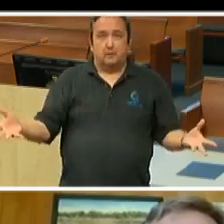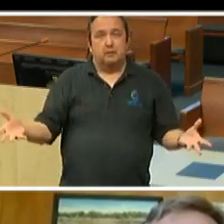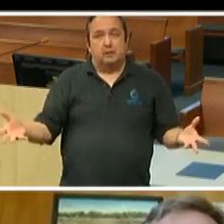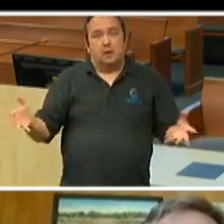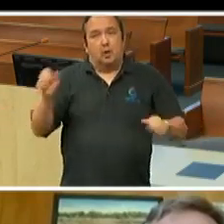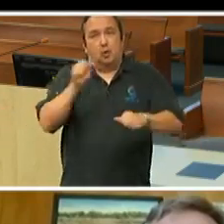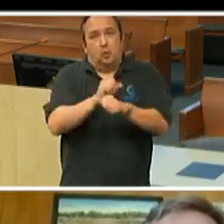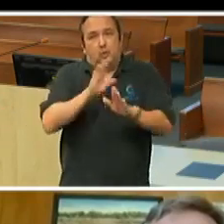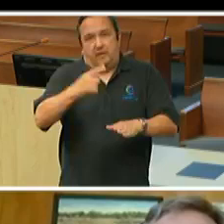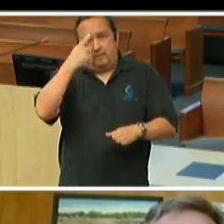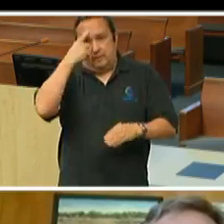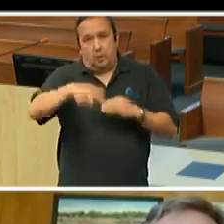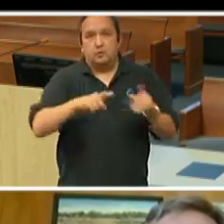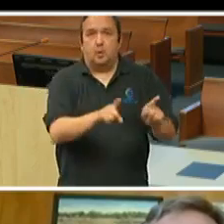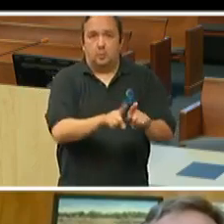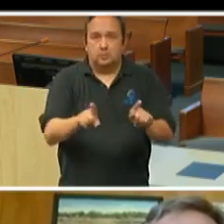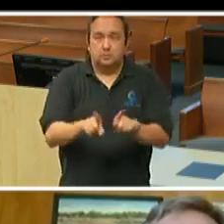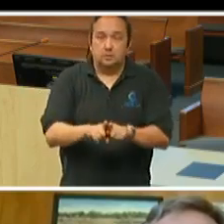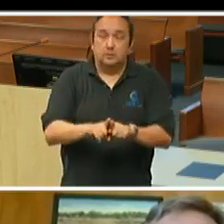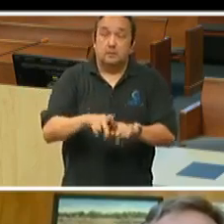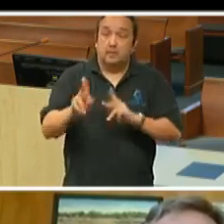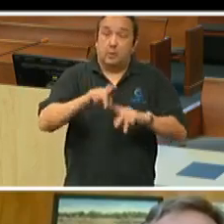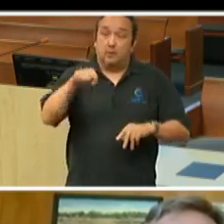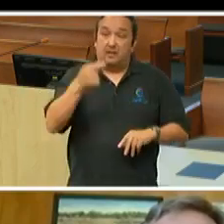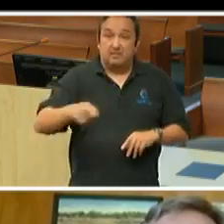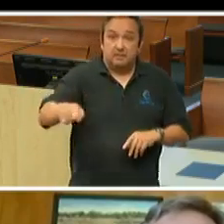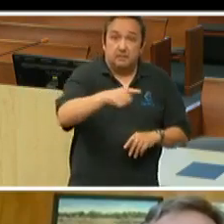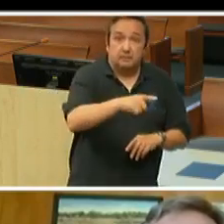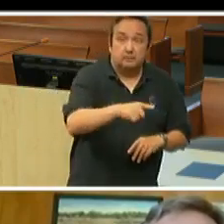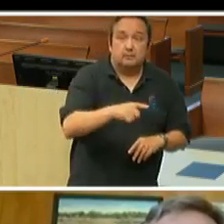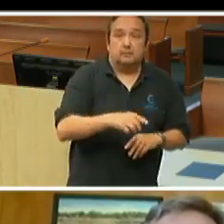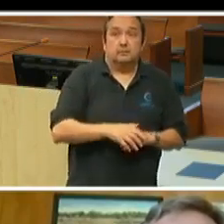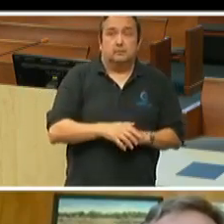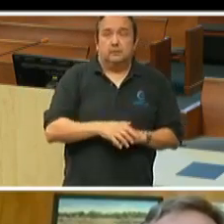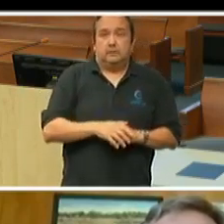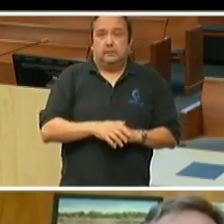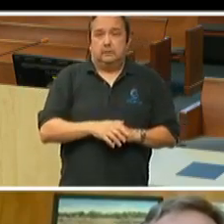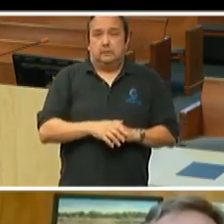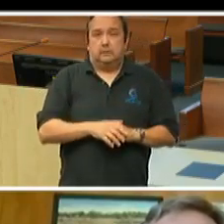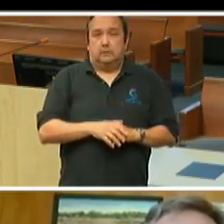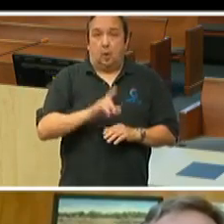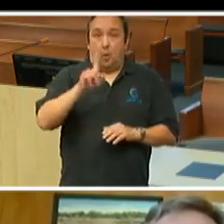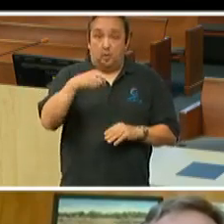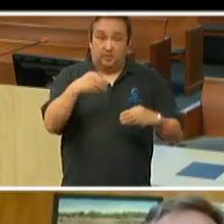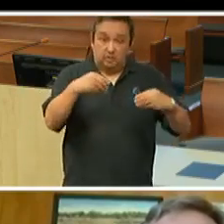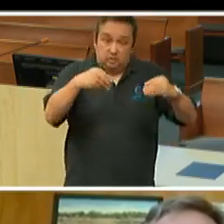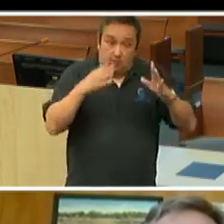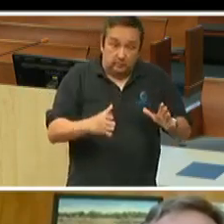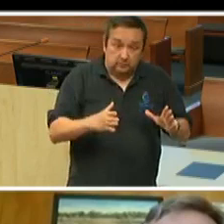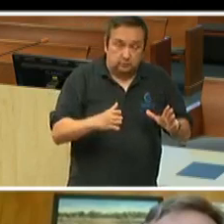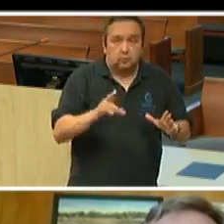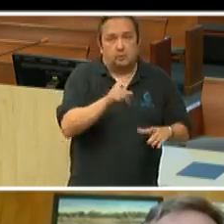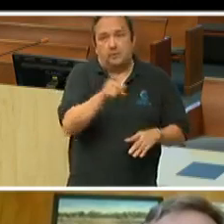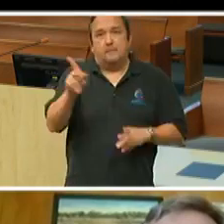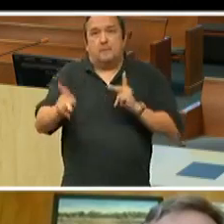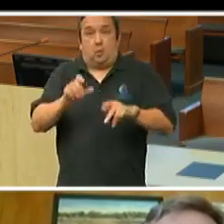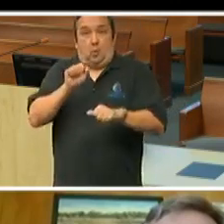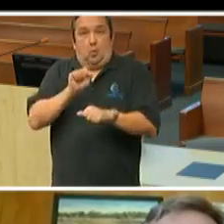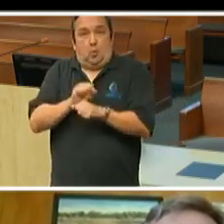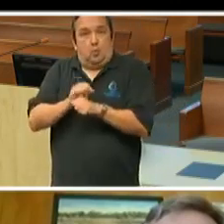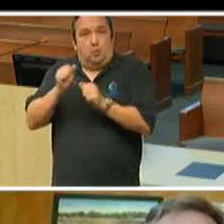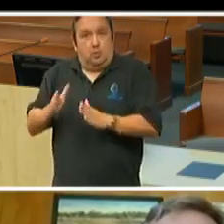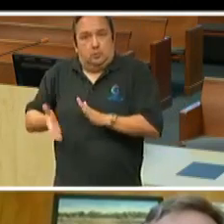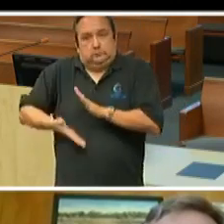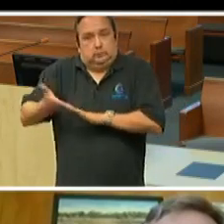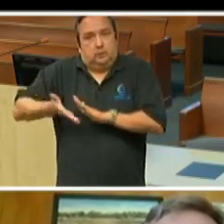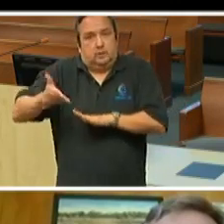not just the people who are there to, it's just not the shoppers, it's the people who are actually running